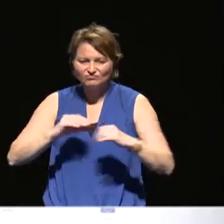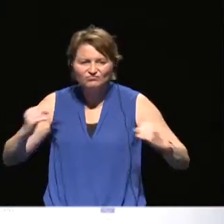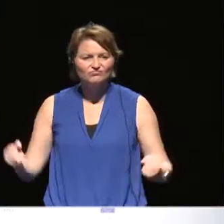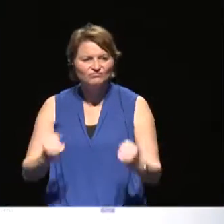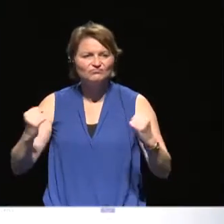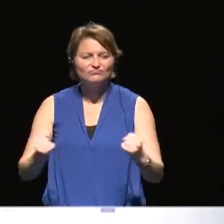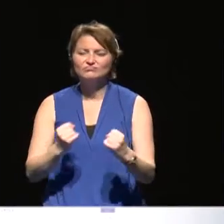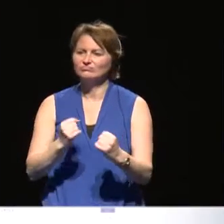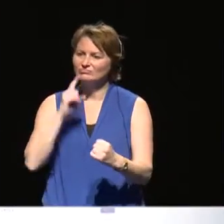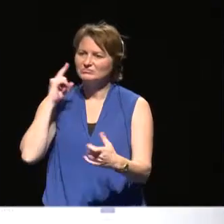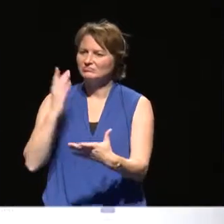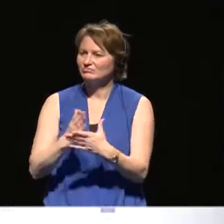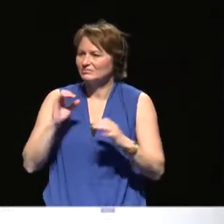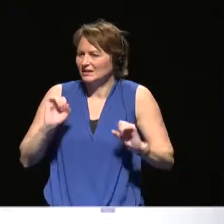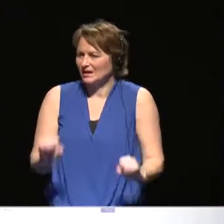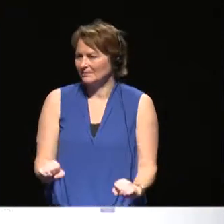public governance